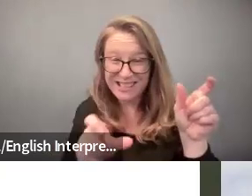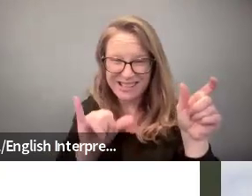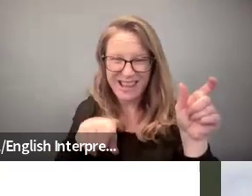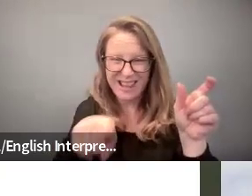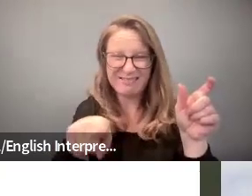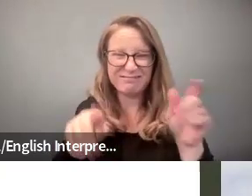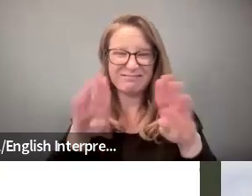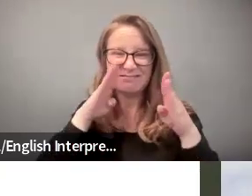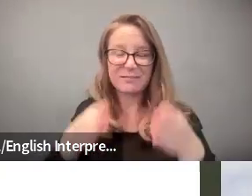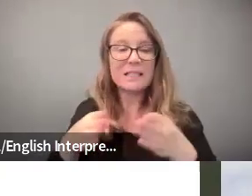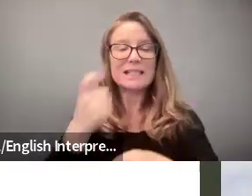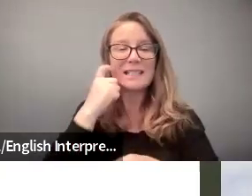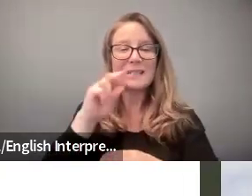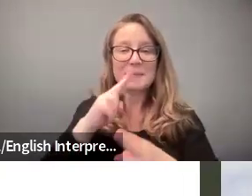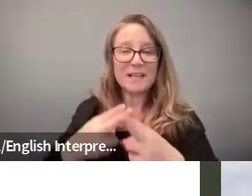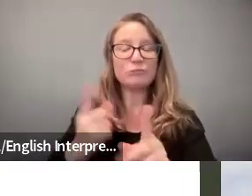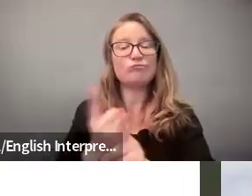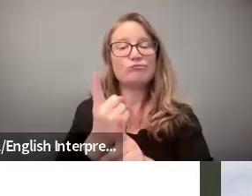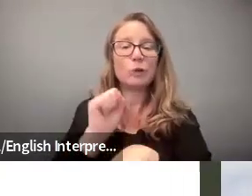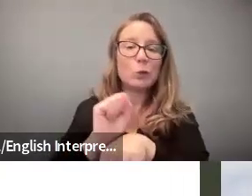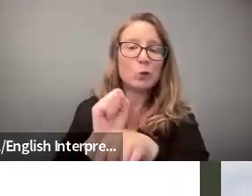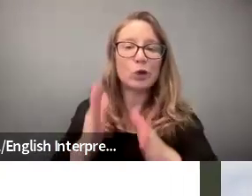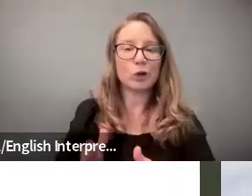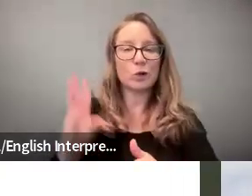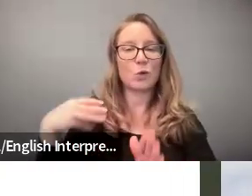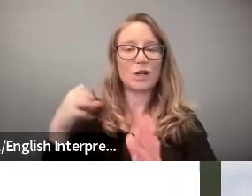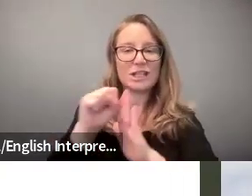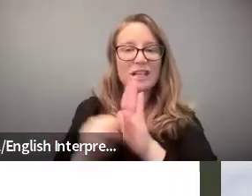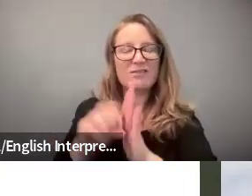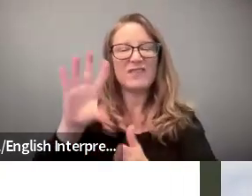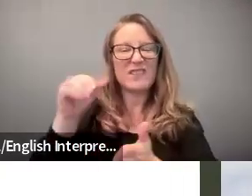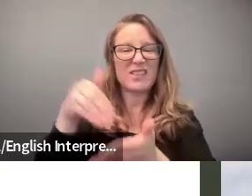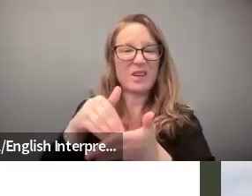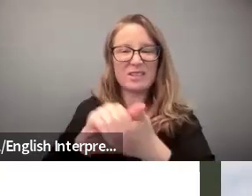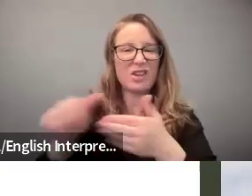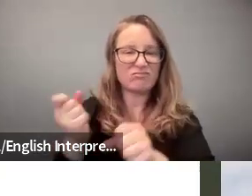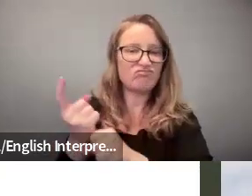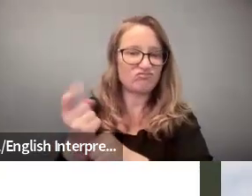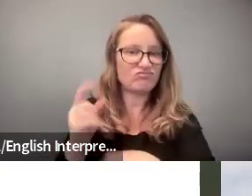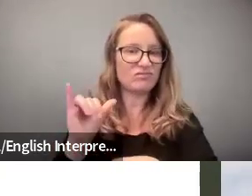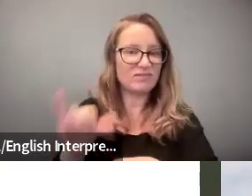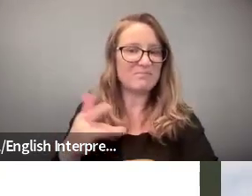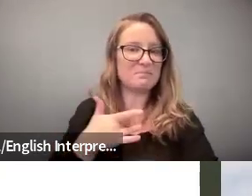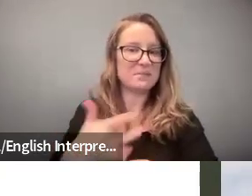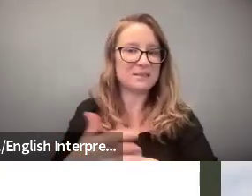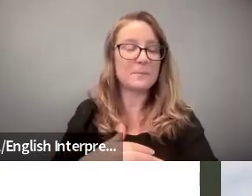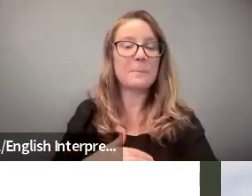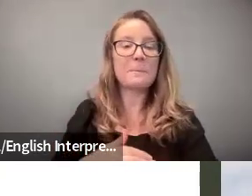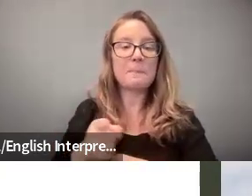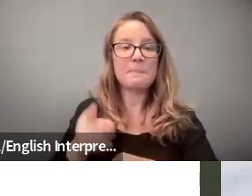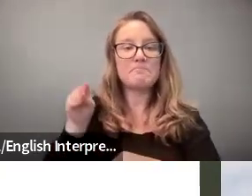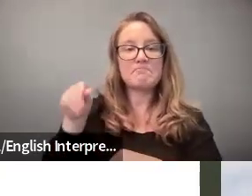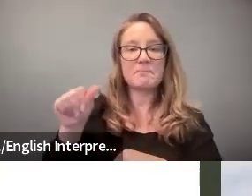we just mentioned, right, the typical worker in our state who earns about $50,000 a year. We said that they